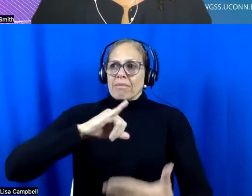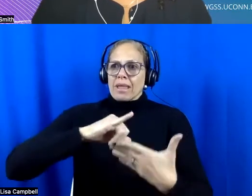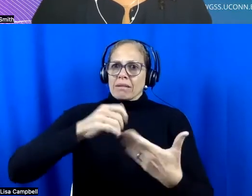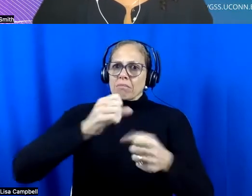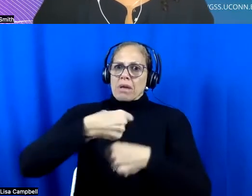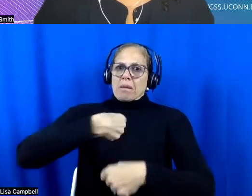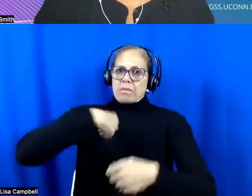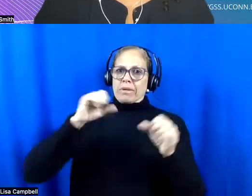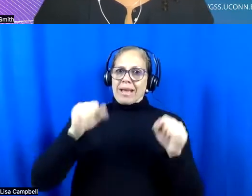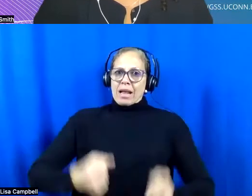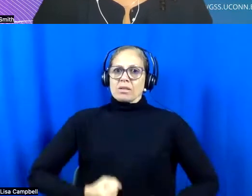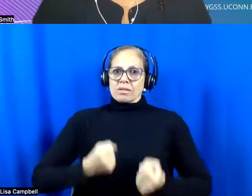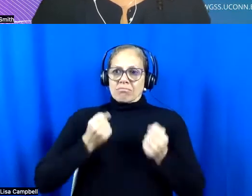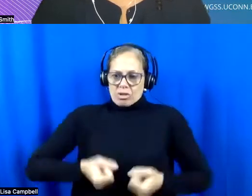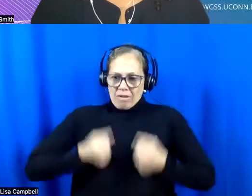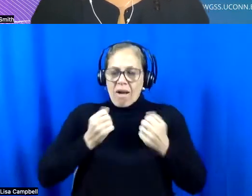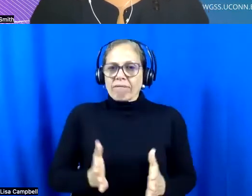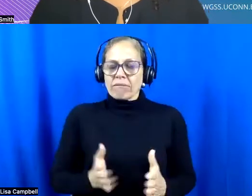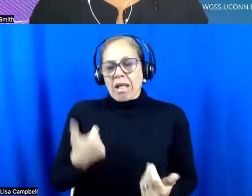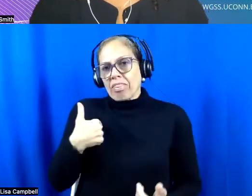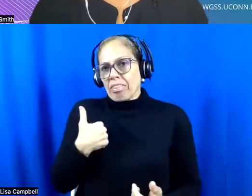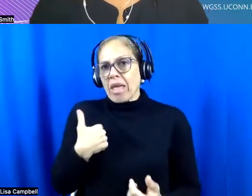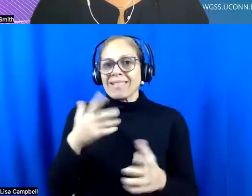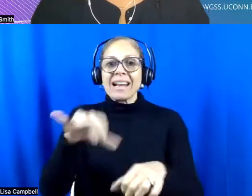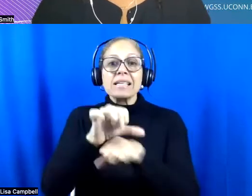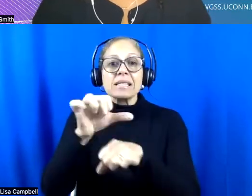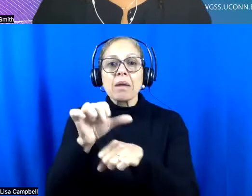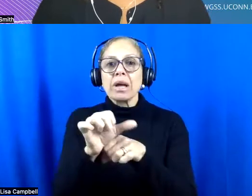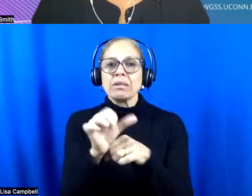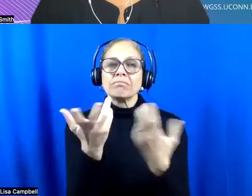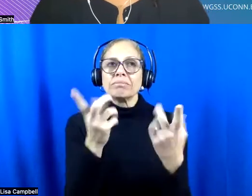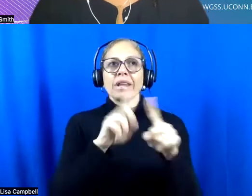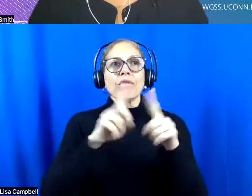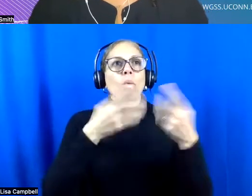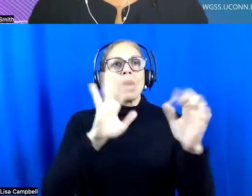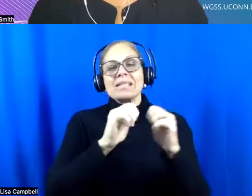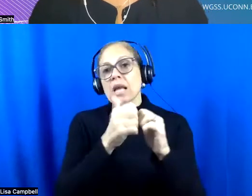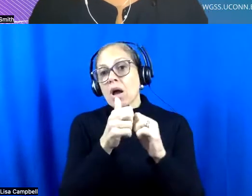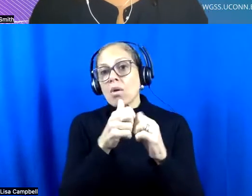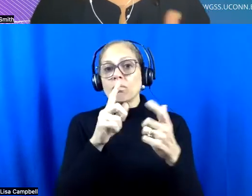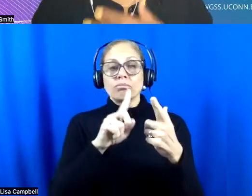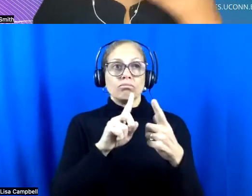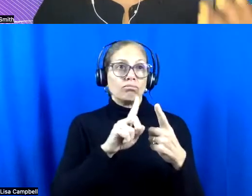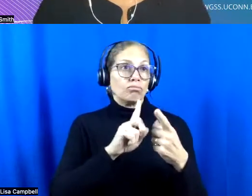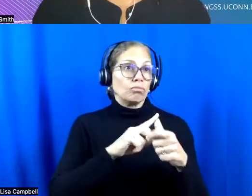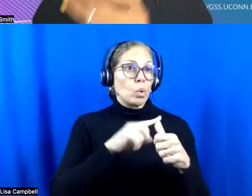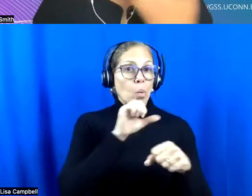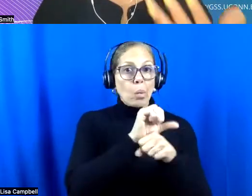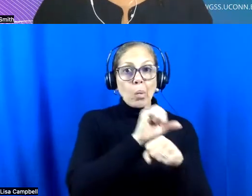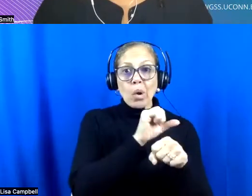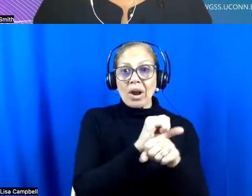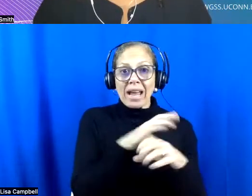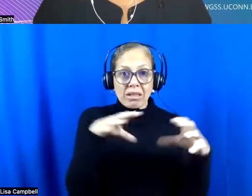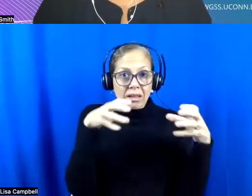I feel like that's my assignment. And oftentimes that assignment comes in many forms, from the work that's done within the container of the